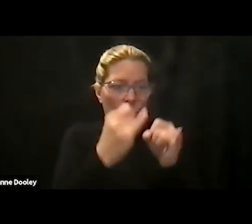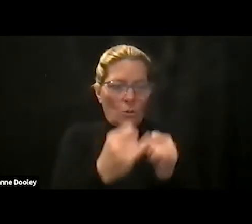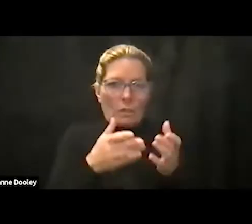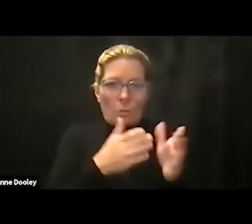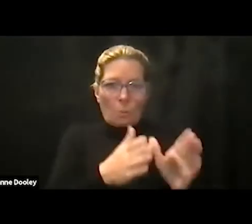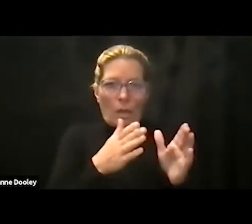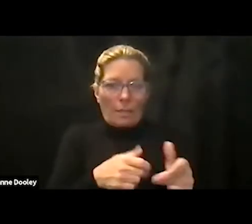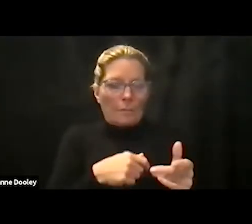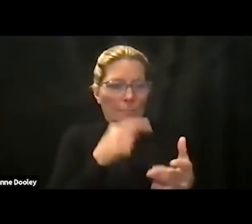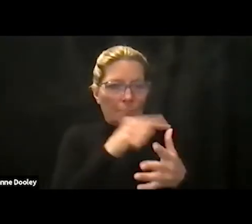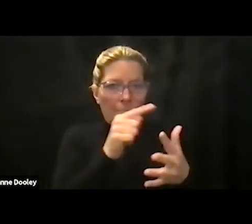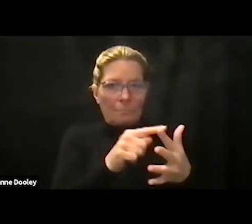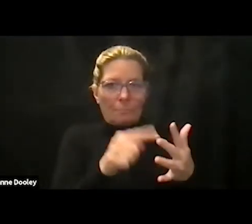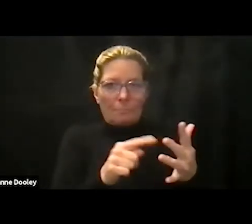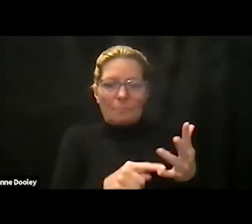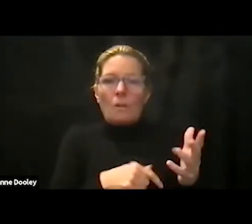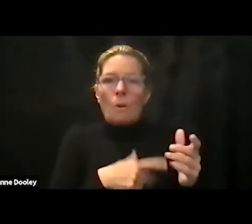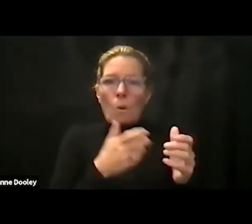really